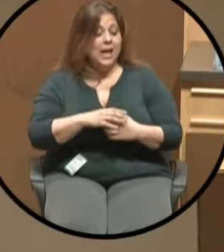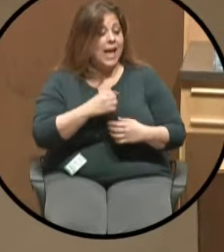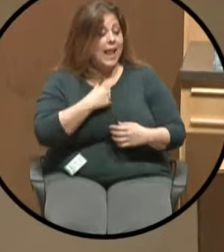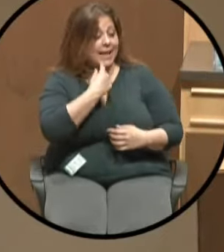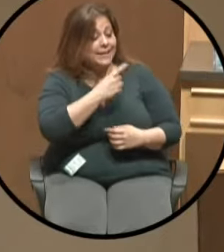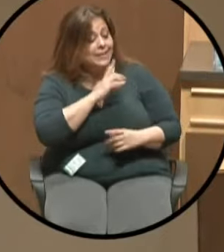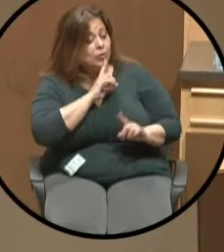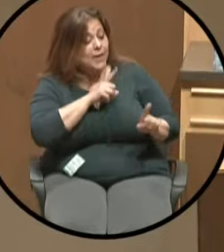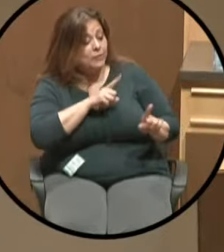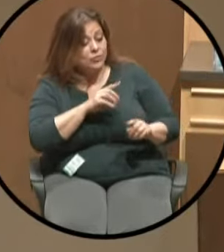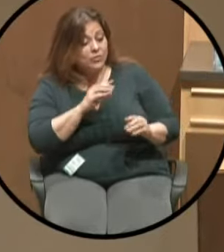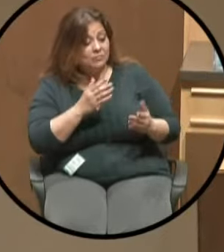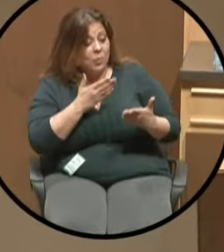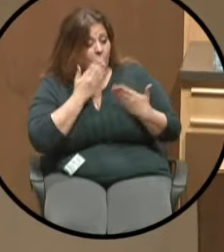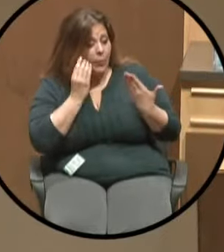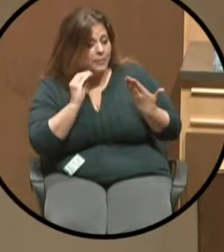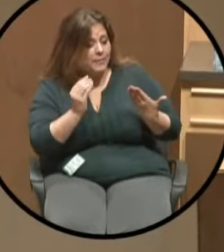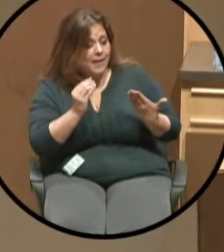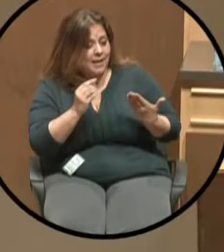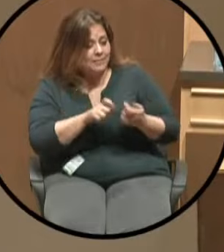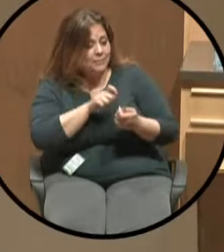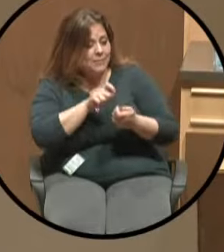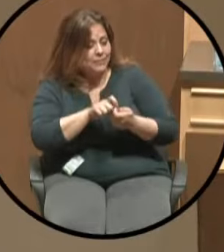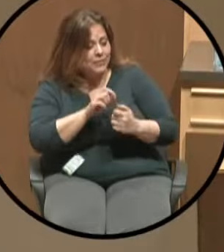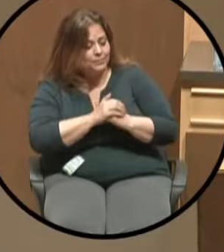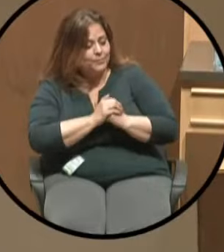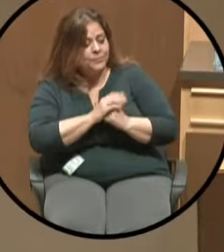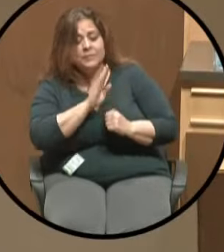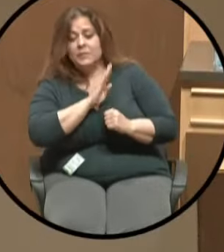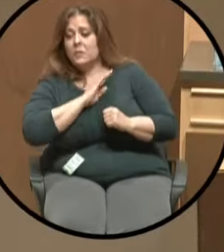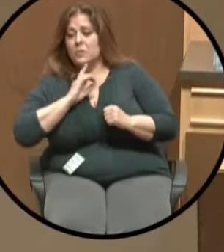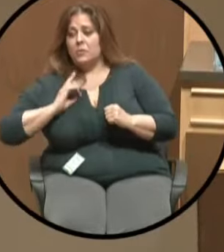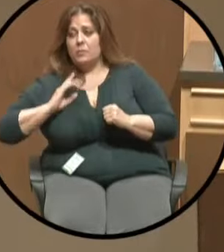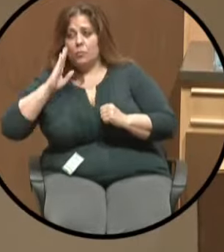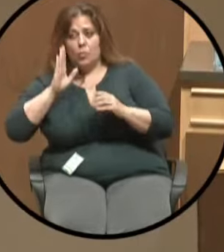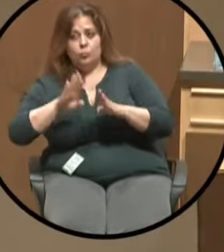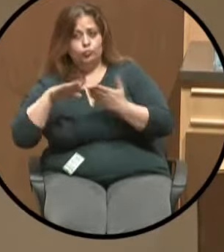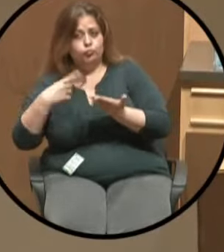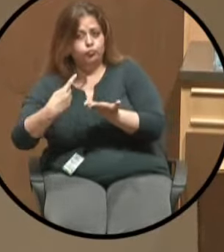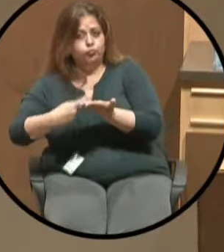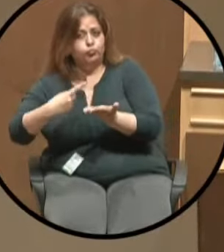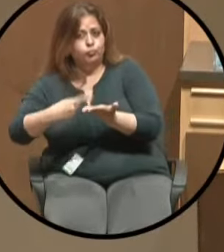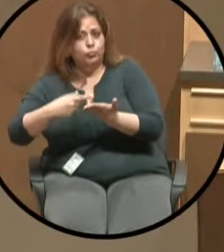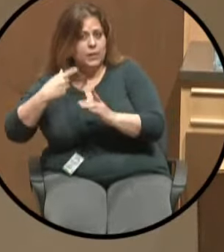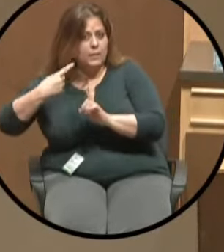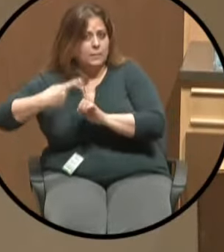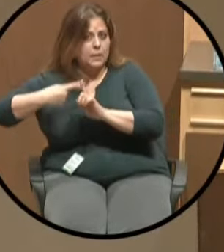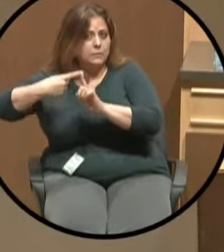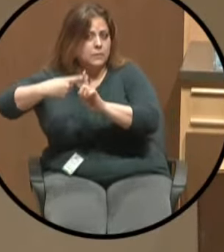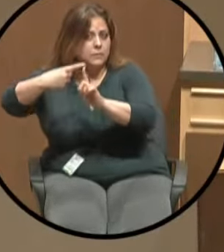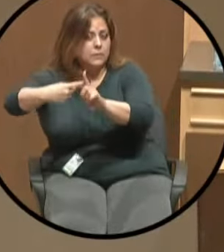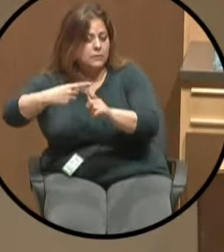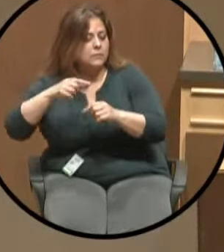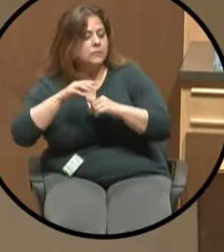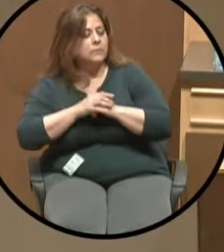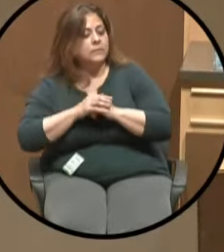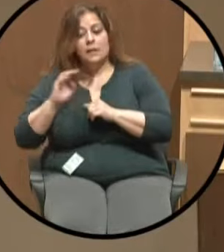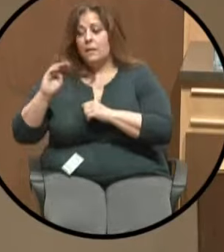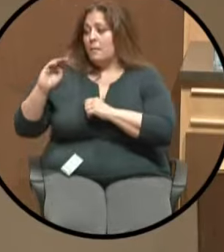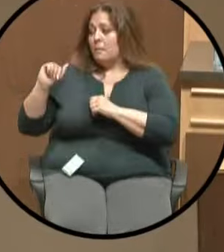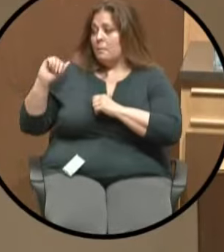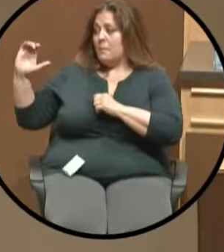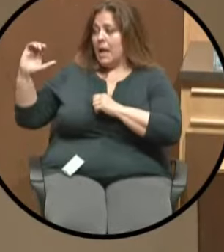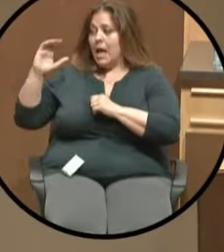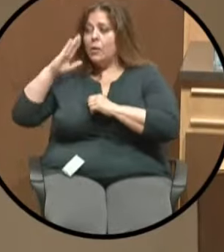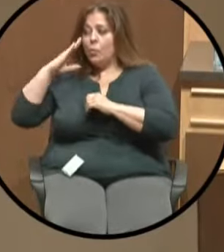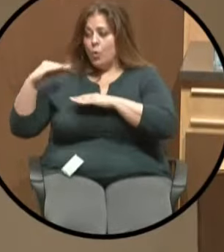no percentage at this point that we are looking for. The board will have discussions in the coming months. MAC will be advising